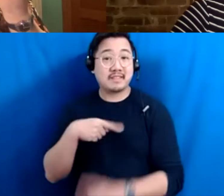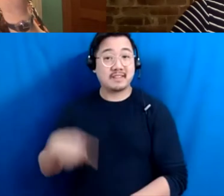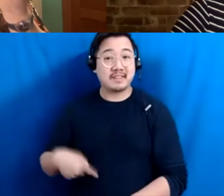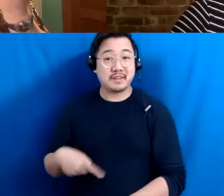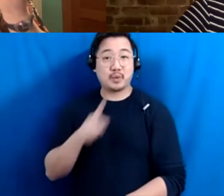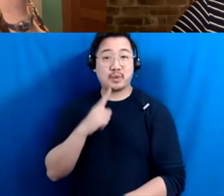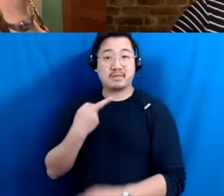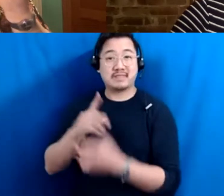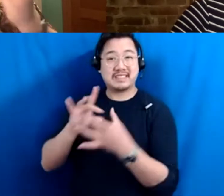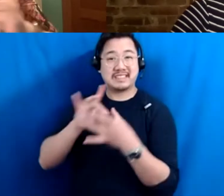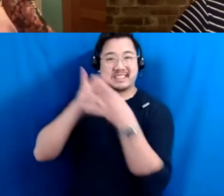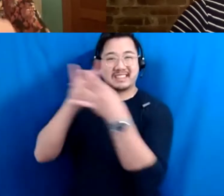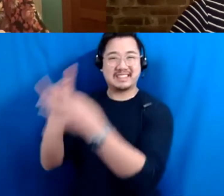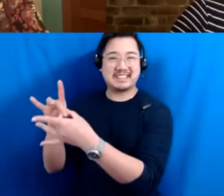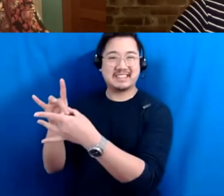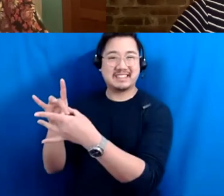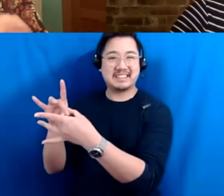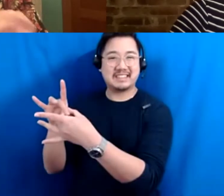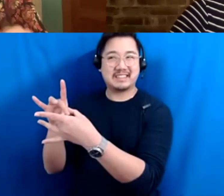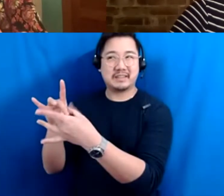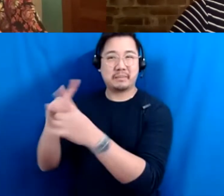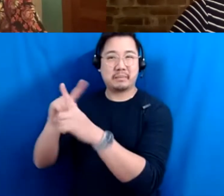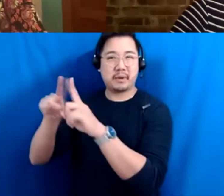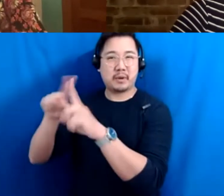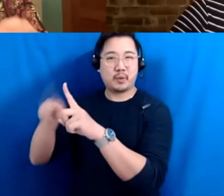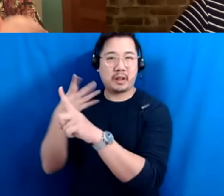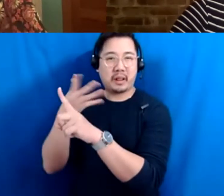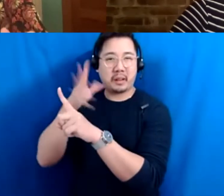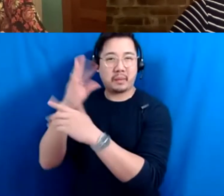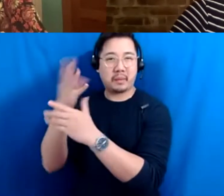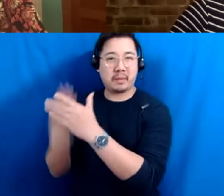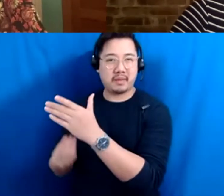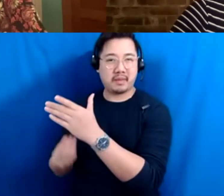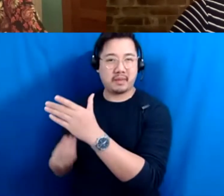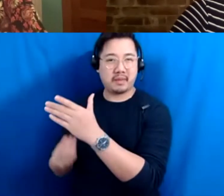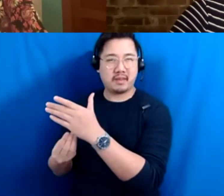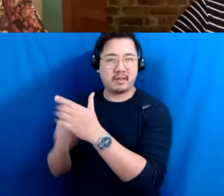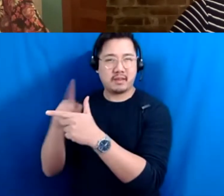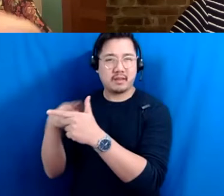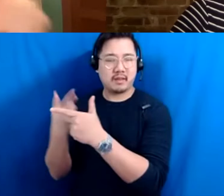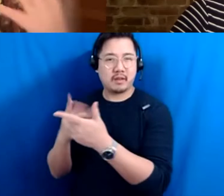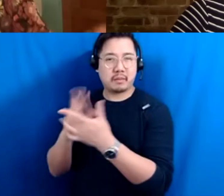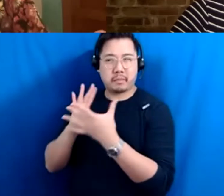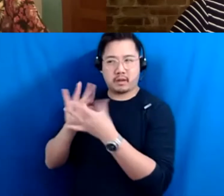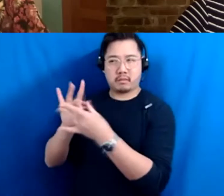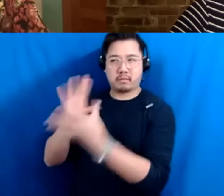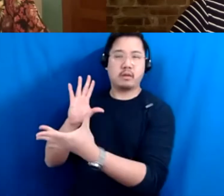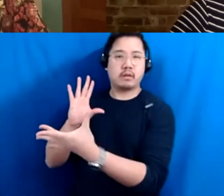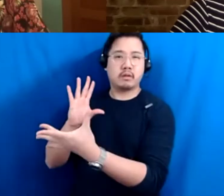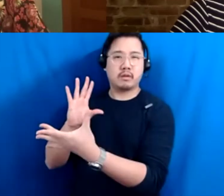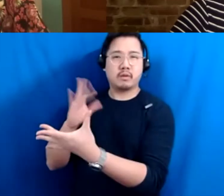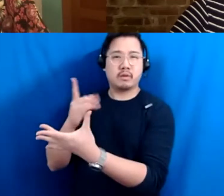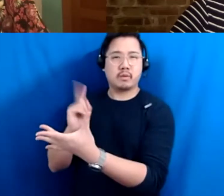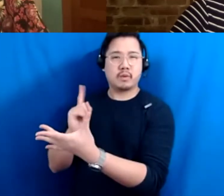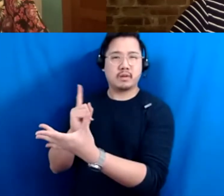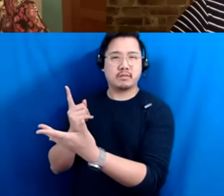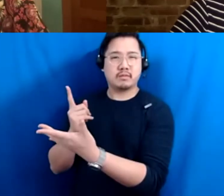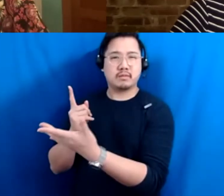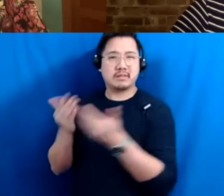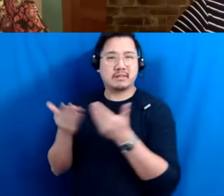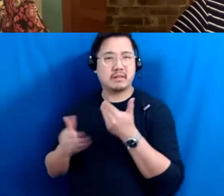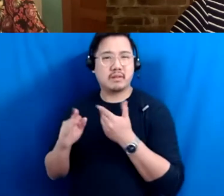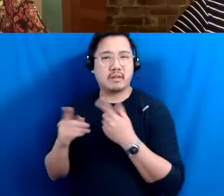connection. And with them gone, what was my connection, or who was I? What would happen, you know,